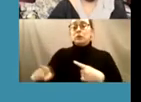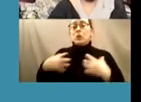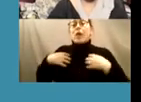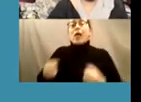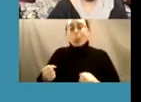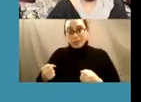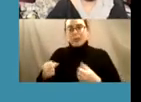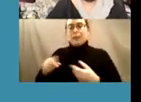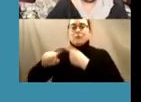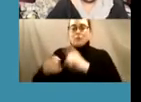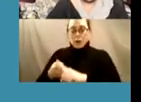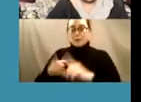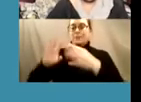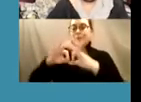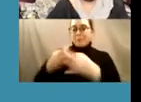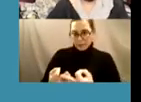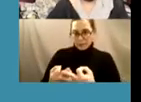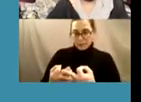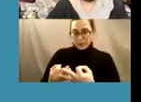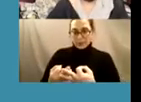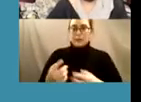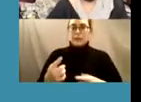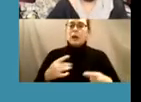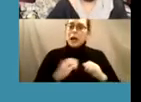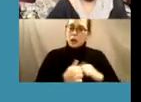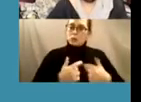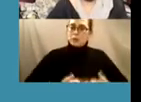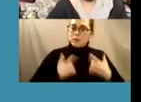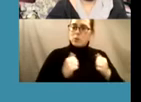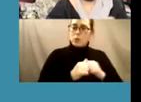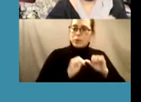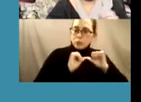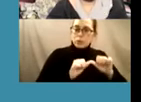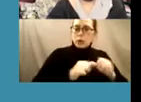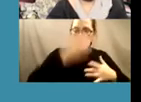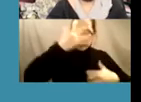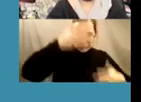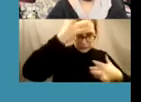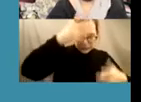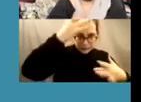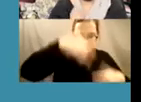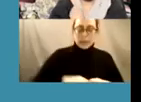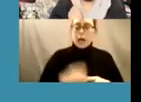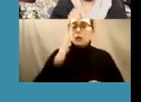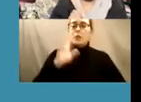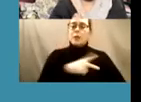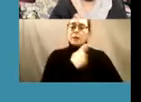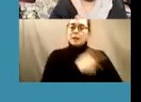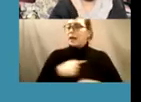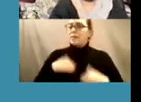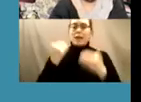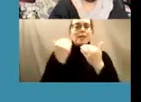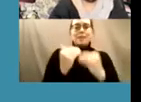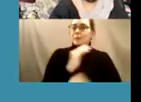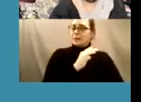complicated, and family, what it's like living with a chronic illness. Dysautonomia patients often have limited energy represented